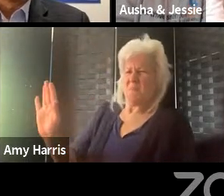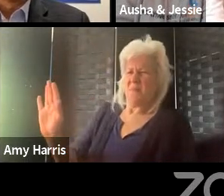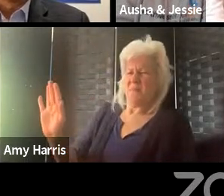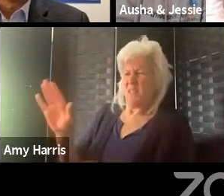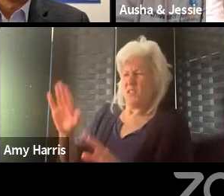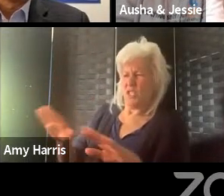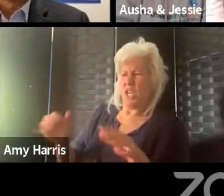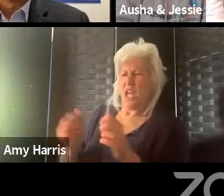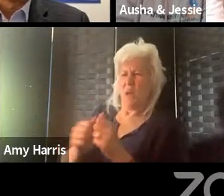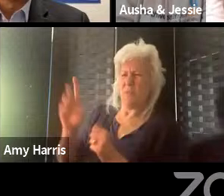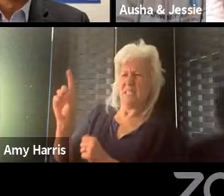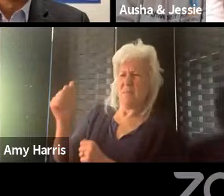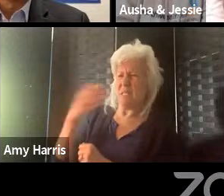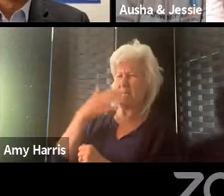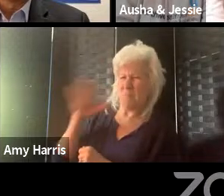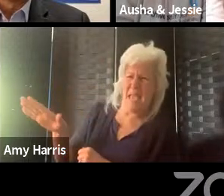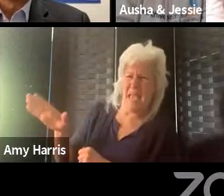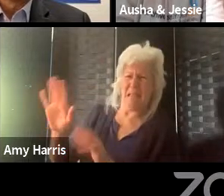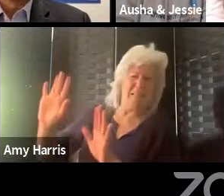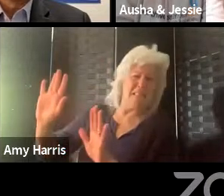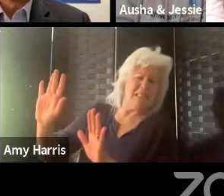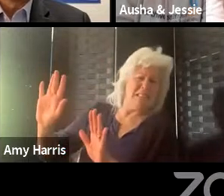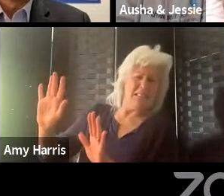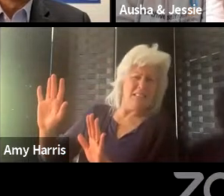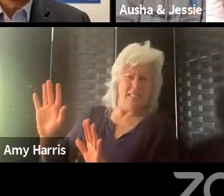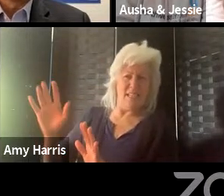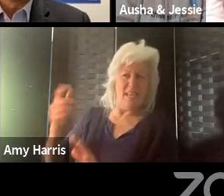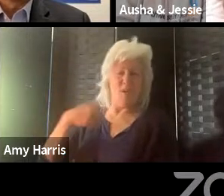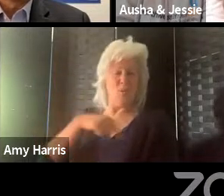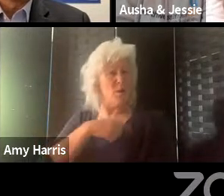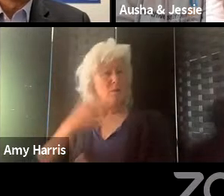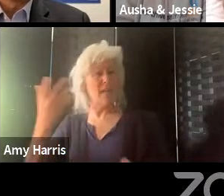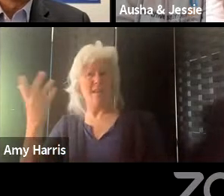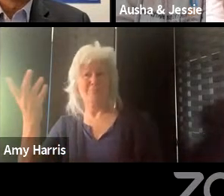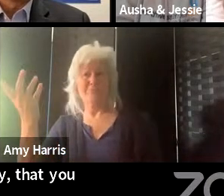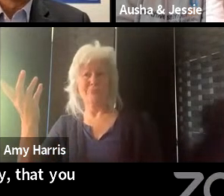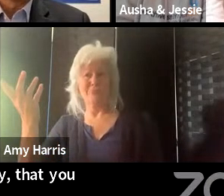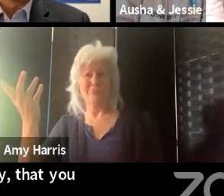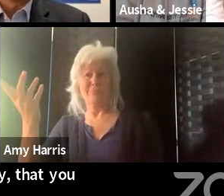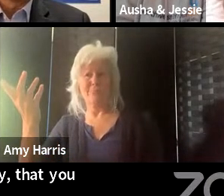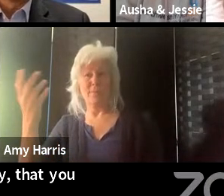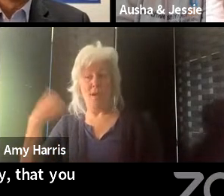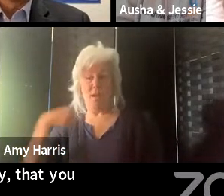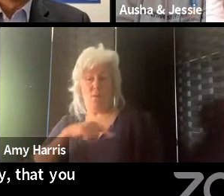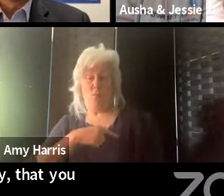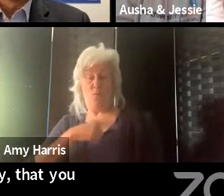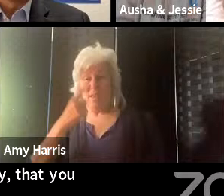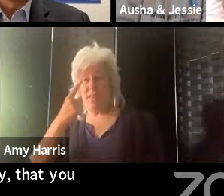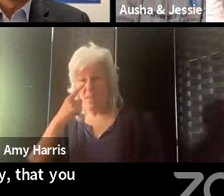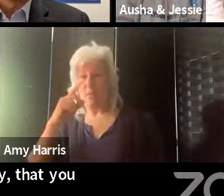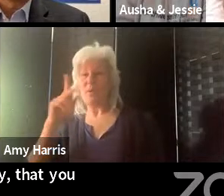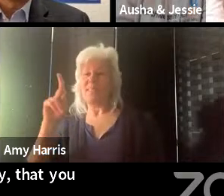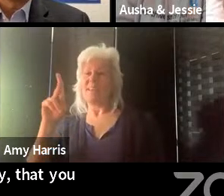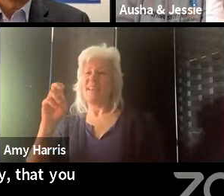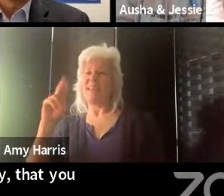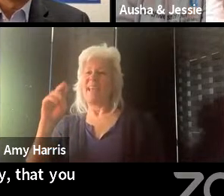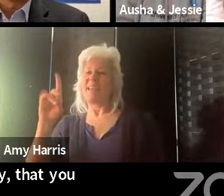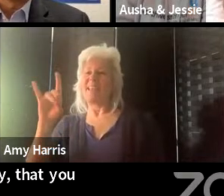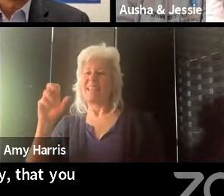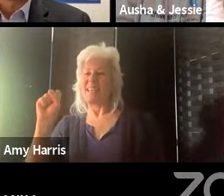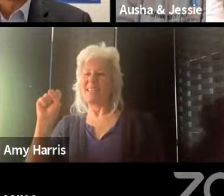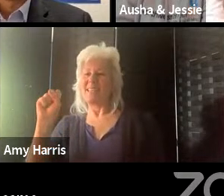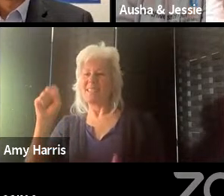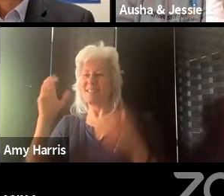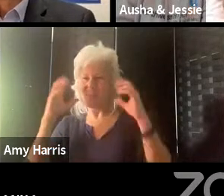disability is a bad thing. And we came into the generation where the Kennedys,